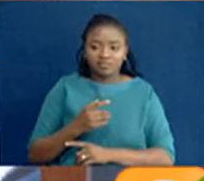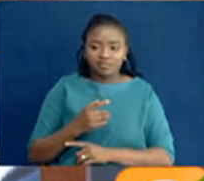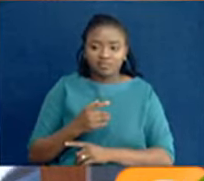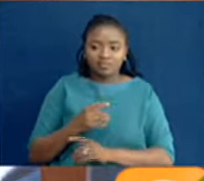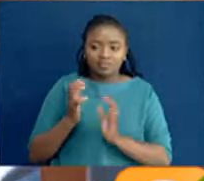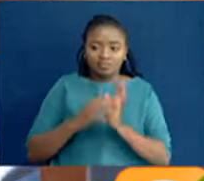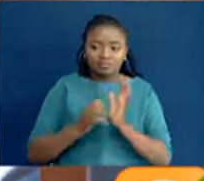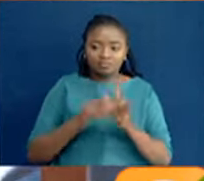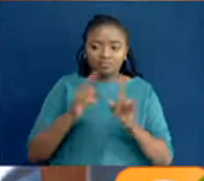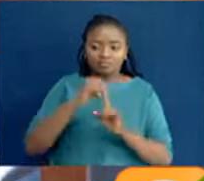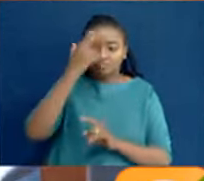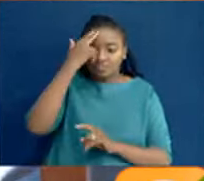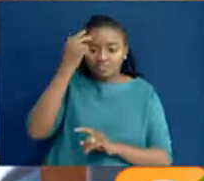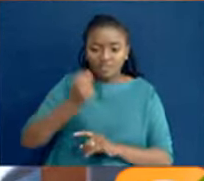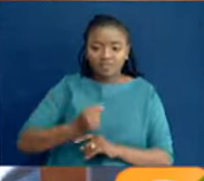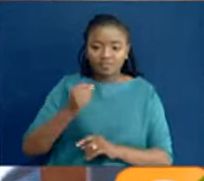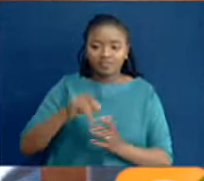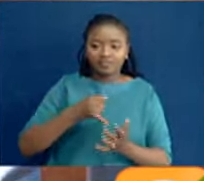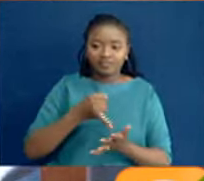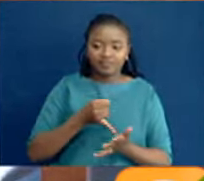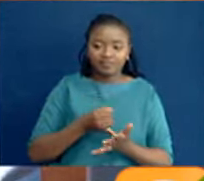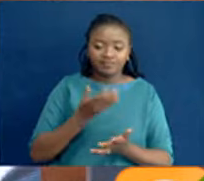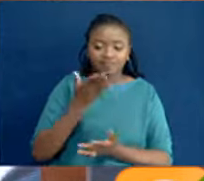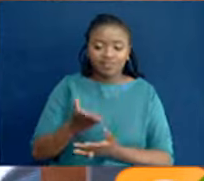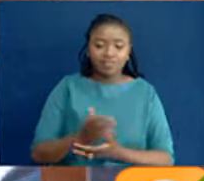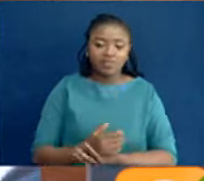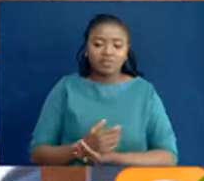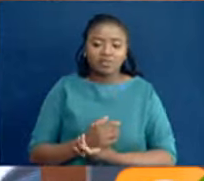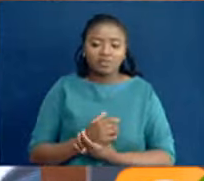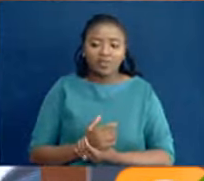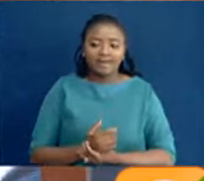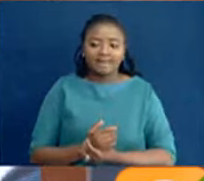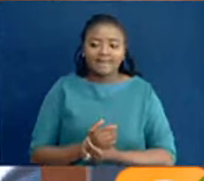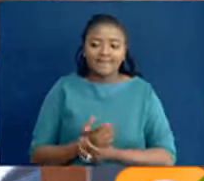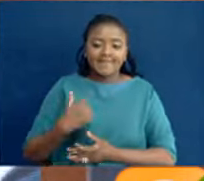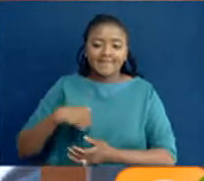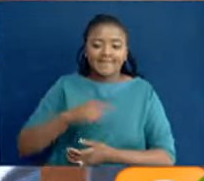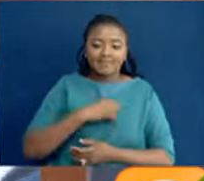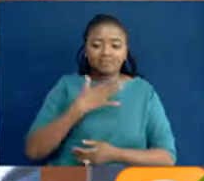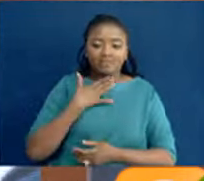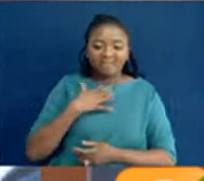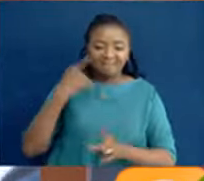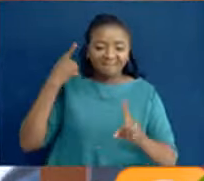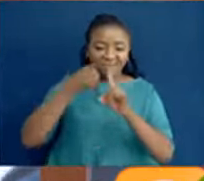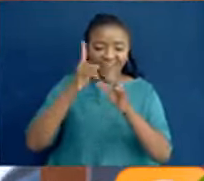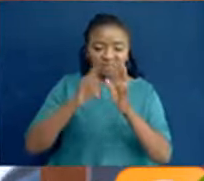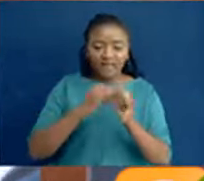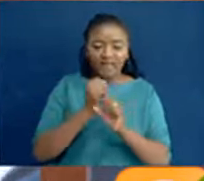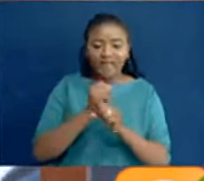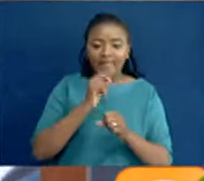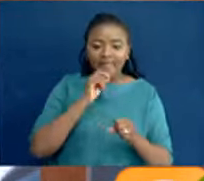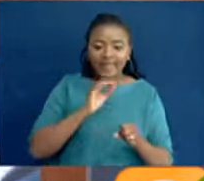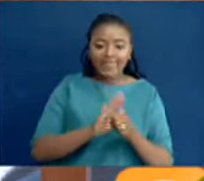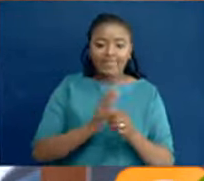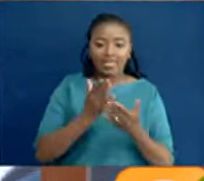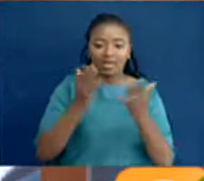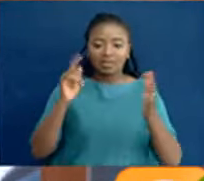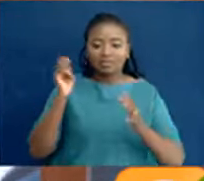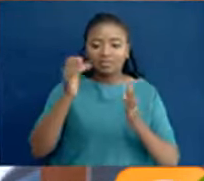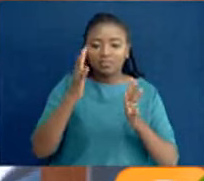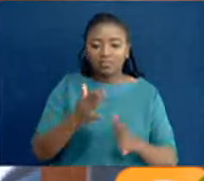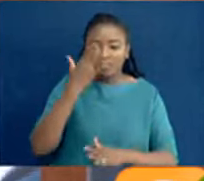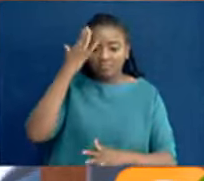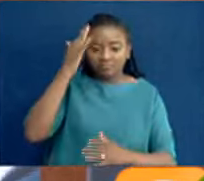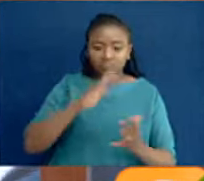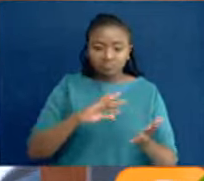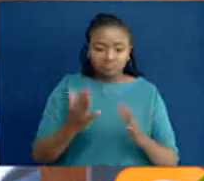Machakos, and Kajado are part of it. And we want to assure Kenyans. You know, sometimes we joke around with